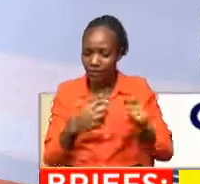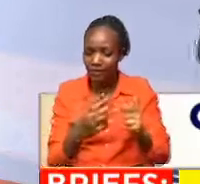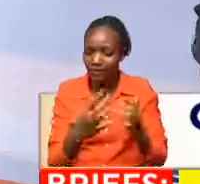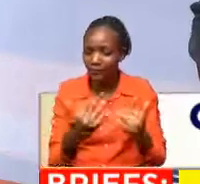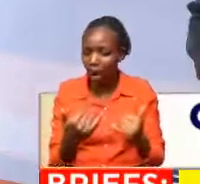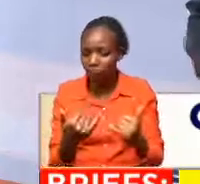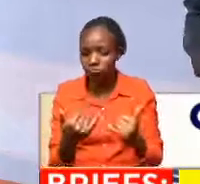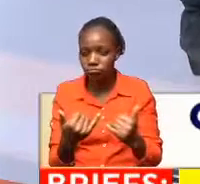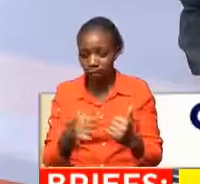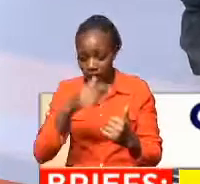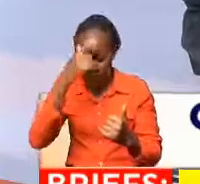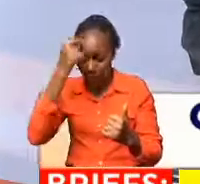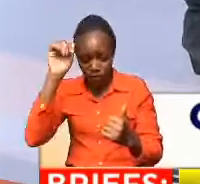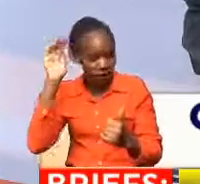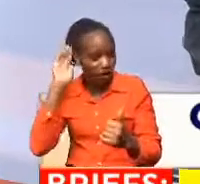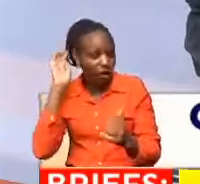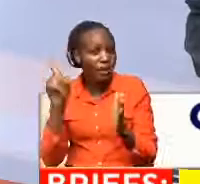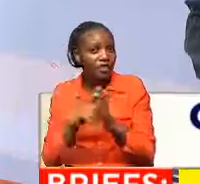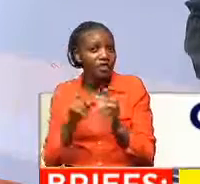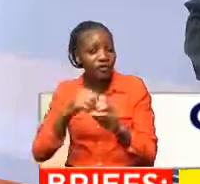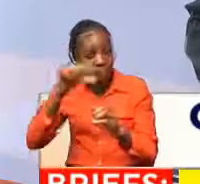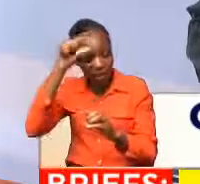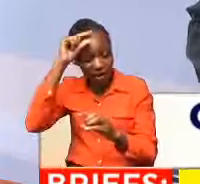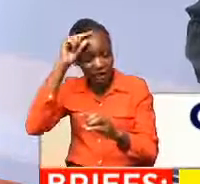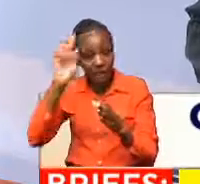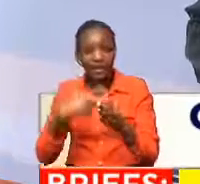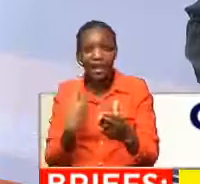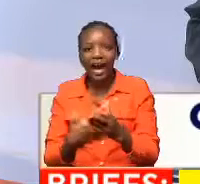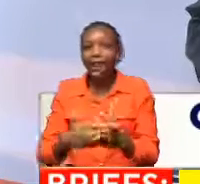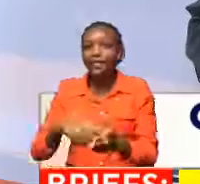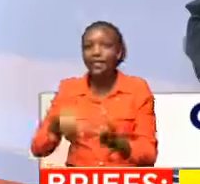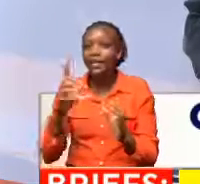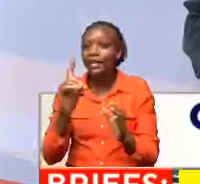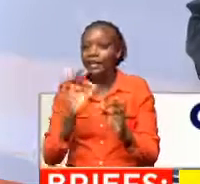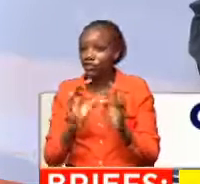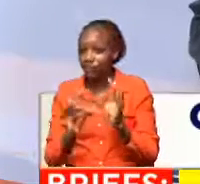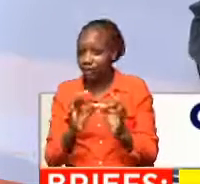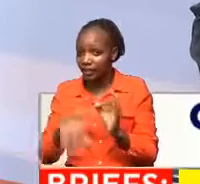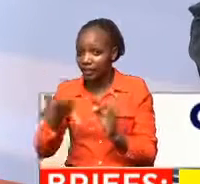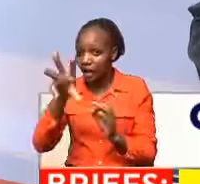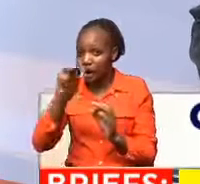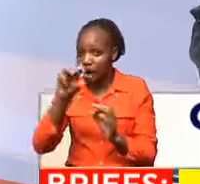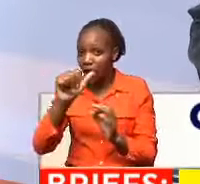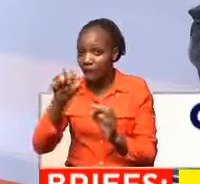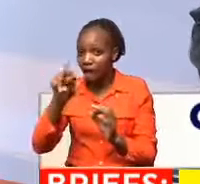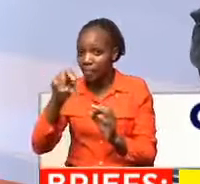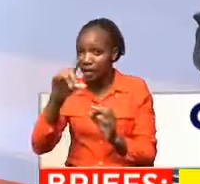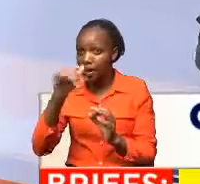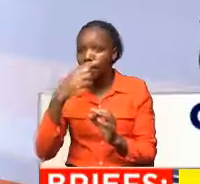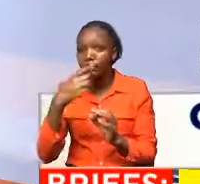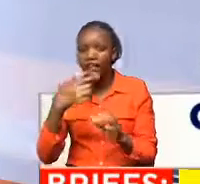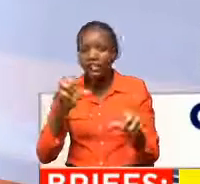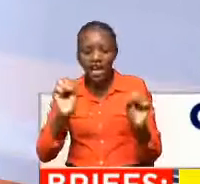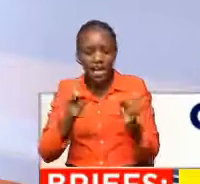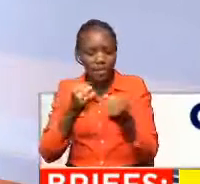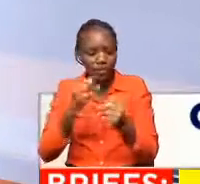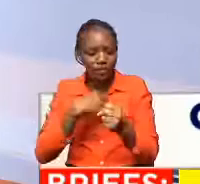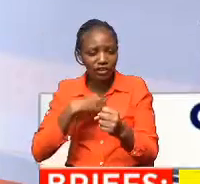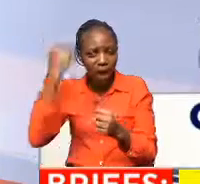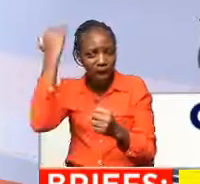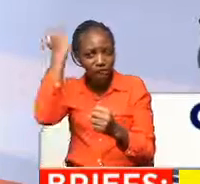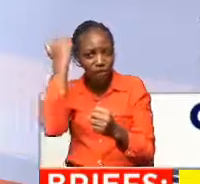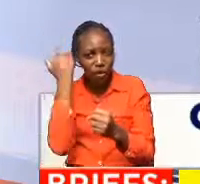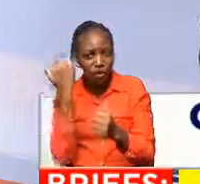of the COVID-19 pandemic. Chief Justice David Maraga says that it will not be prudent to have court sessions this